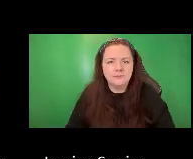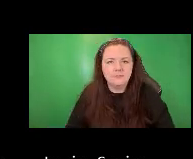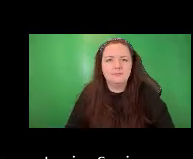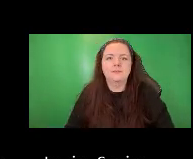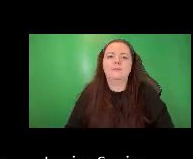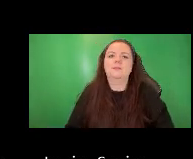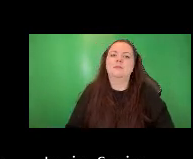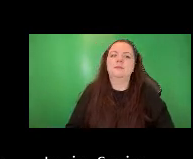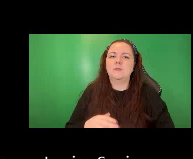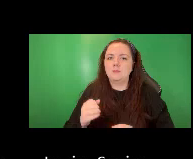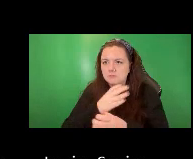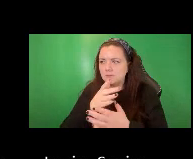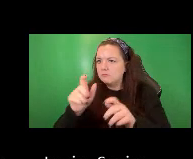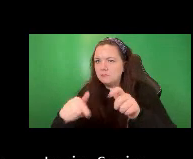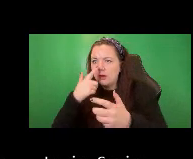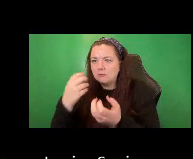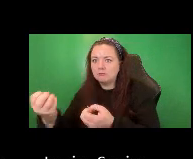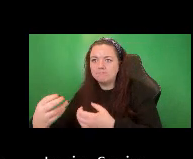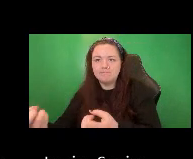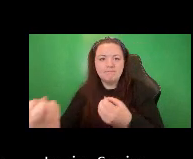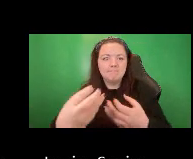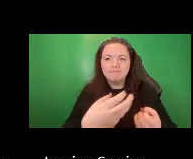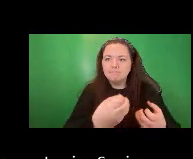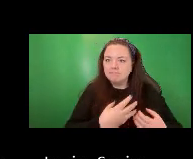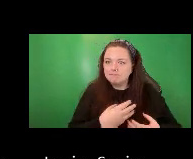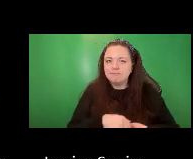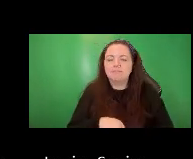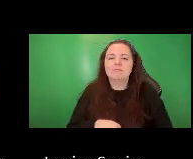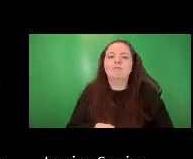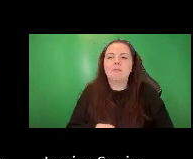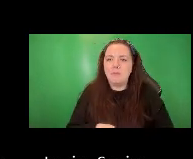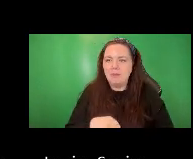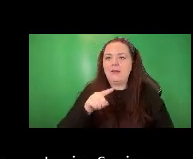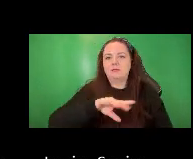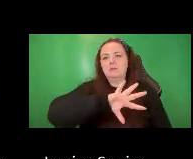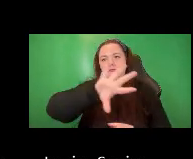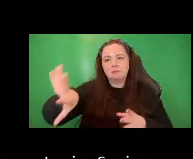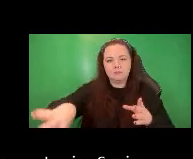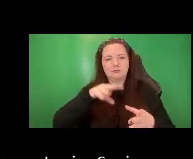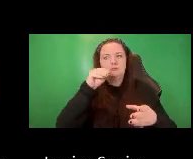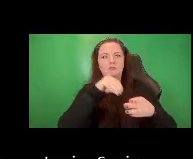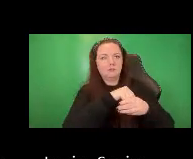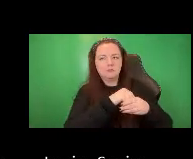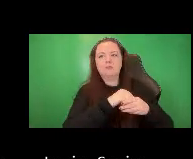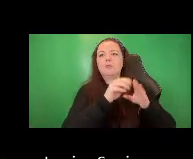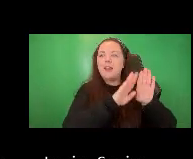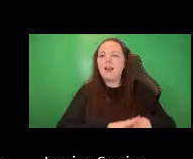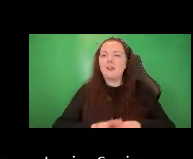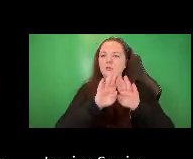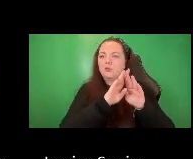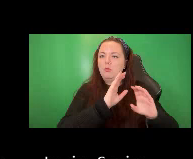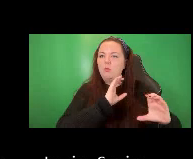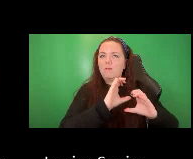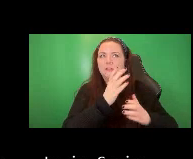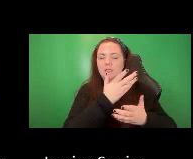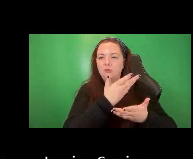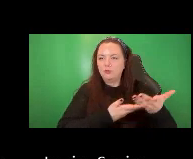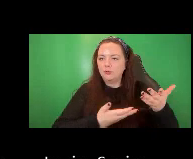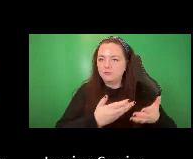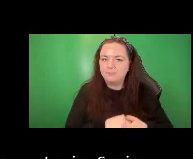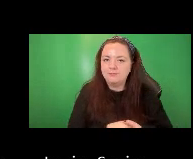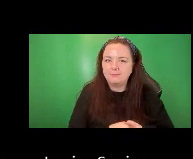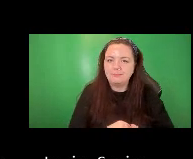receive that feedback so that we can put it into the national conversation that is live. Just a bit